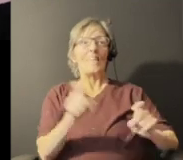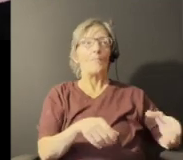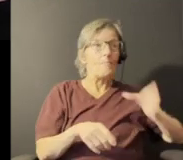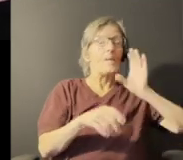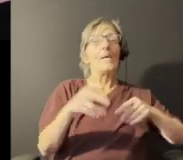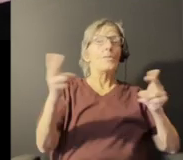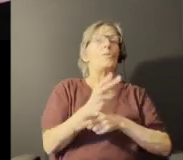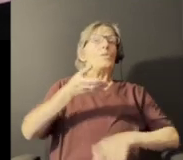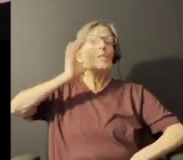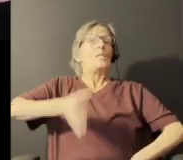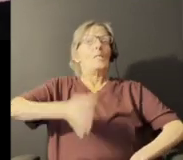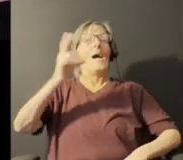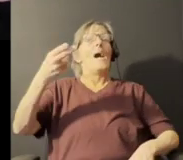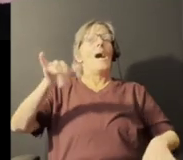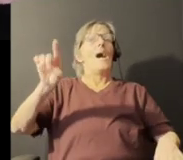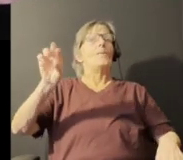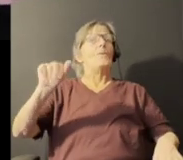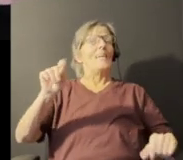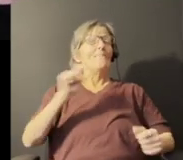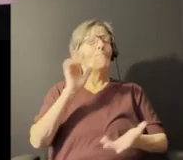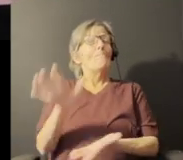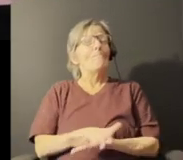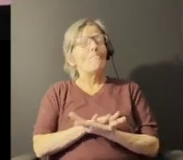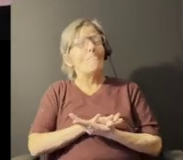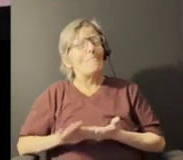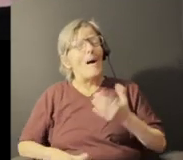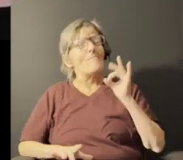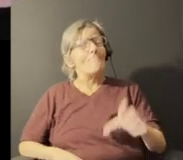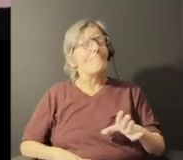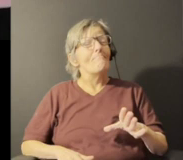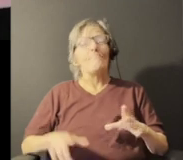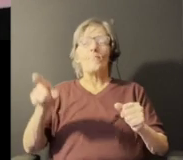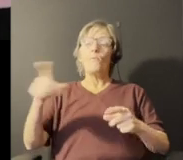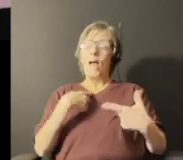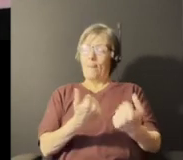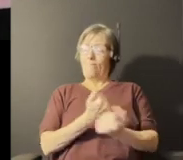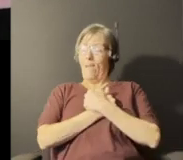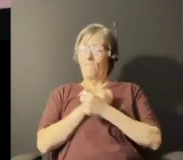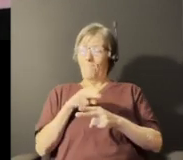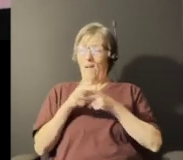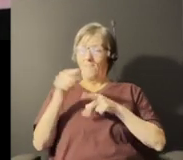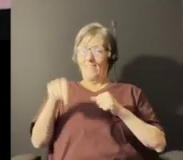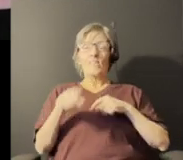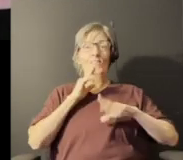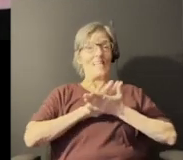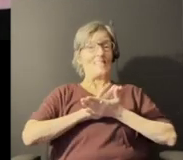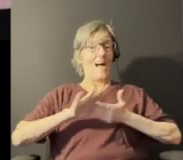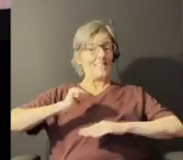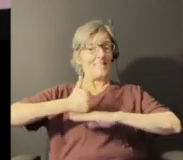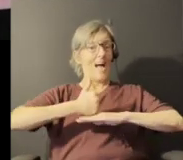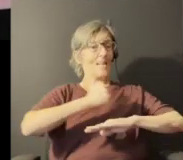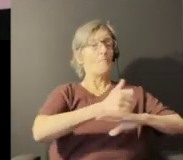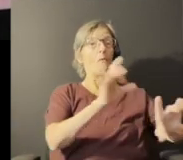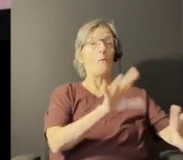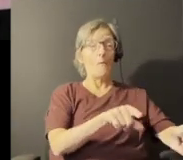to hydrate. Nice. But the thing we loved about it, not just that they were really nicely